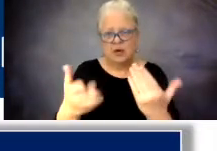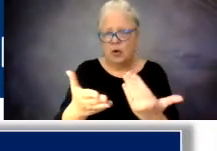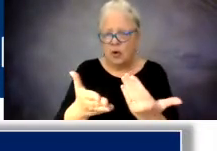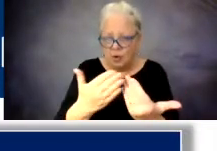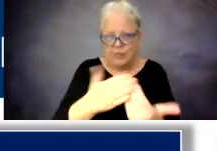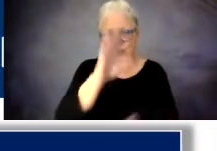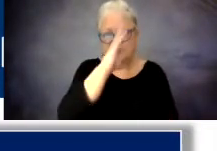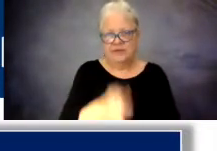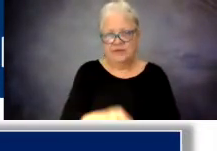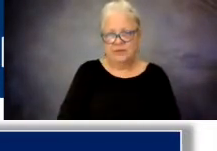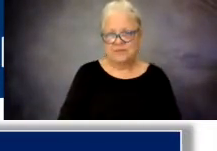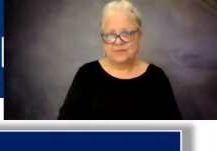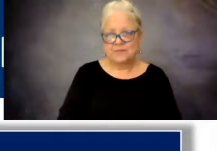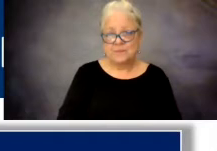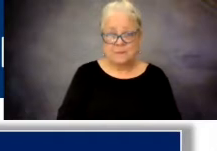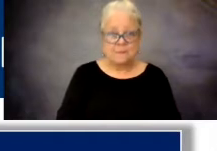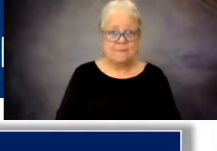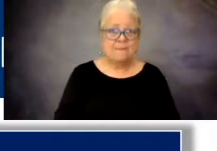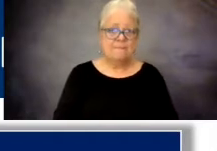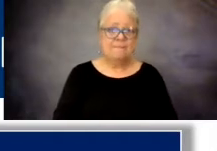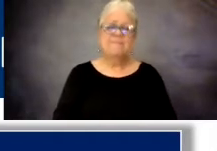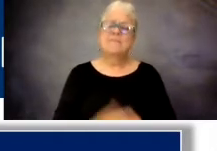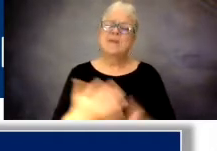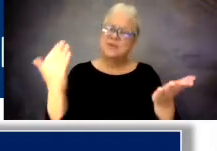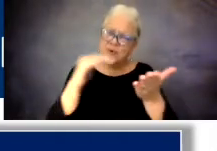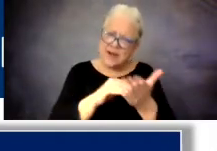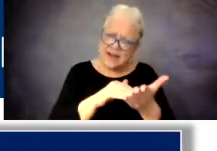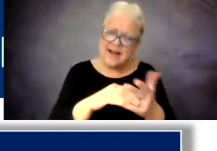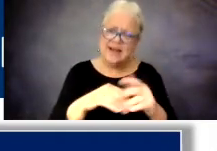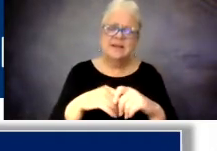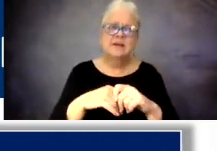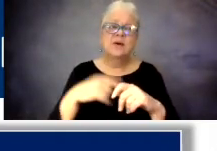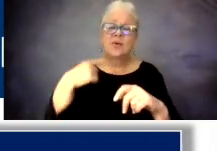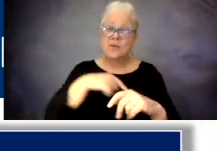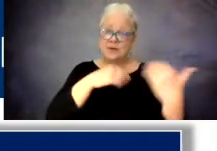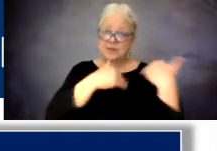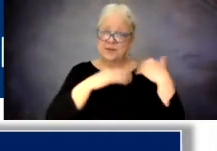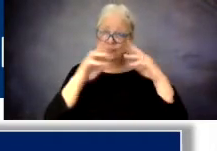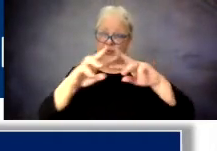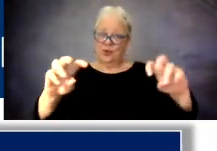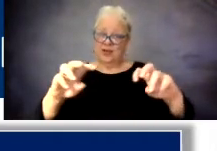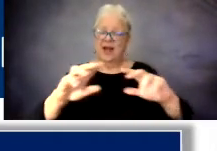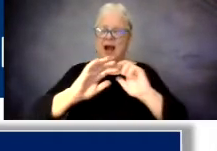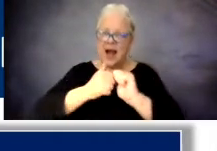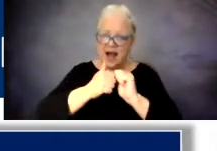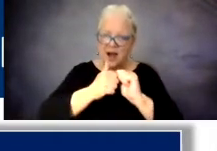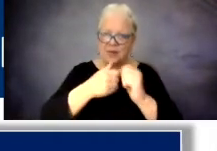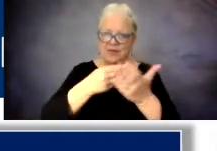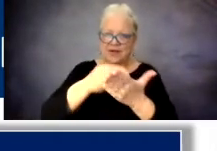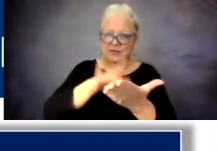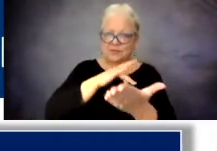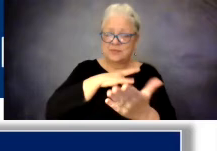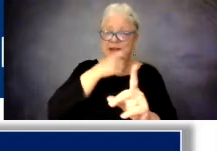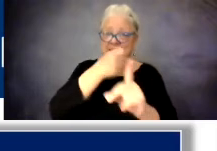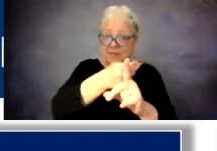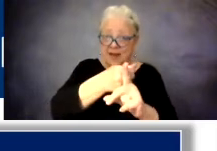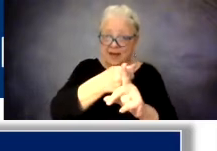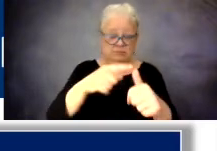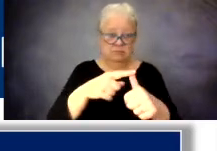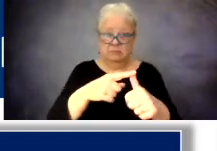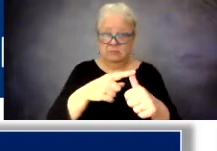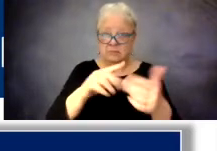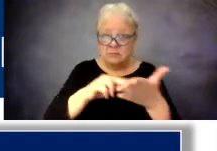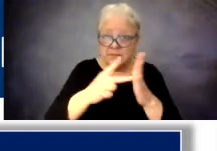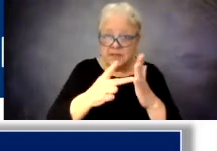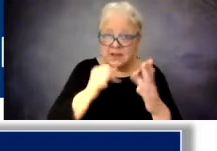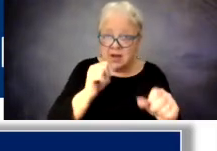So again, we really have to look at the impact of the financial exploitation. There can be there can be lack of food, lack of